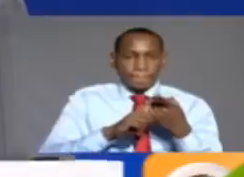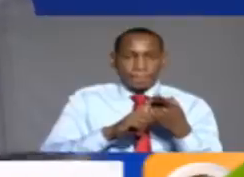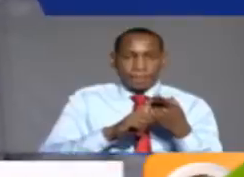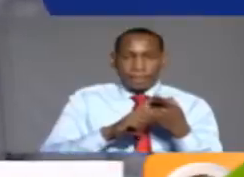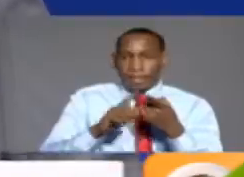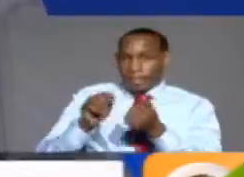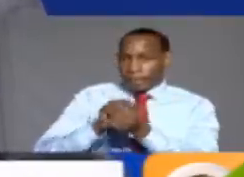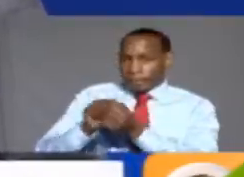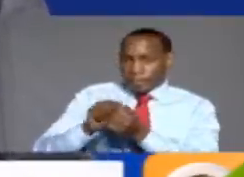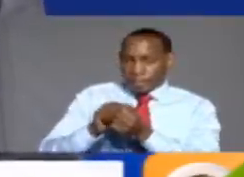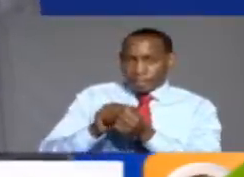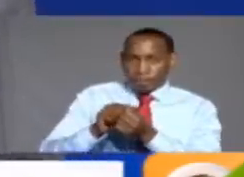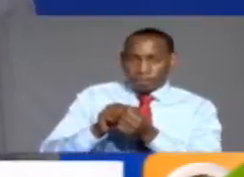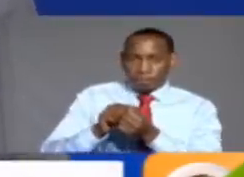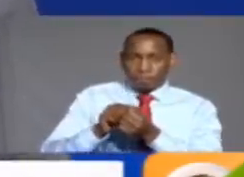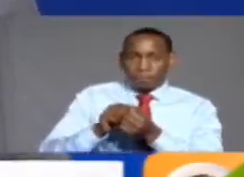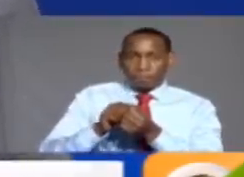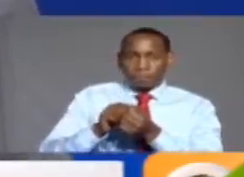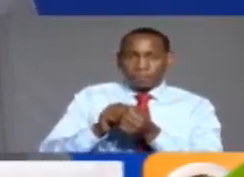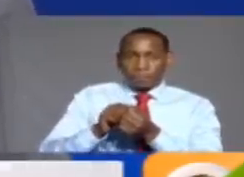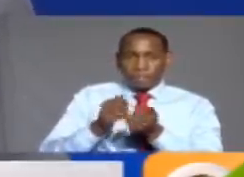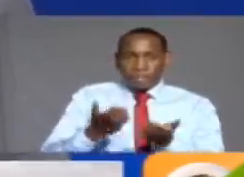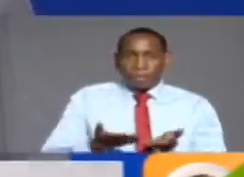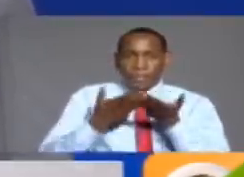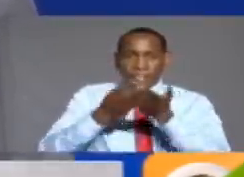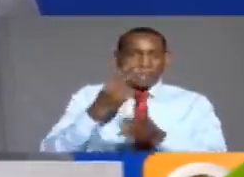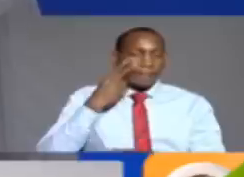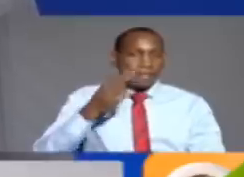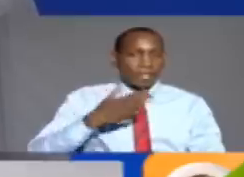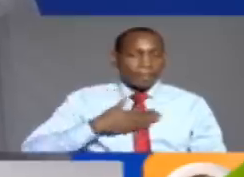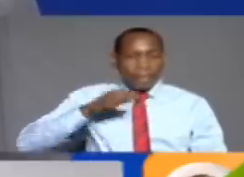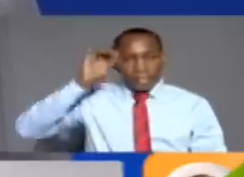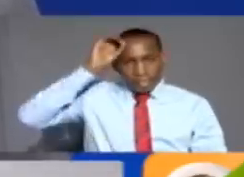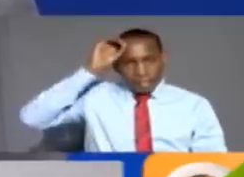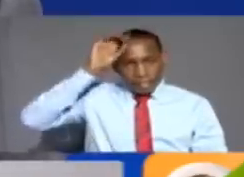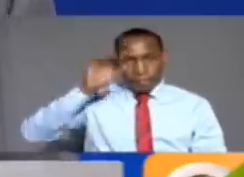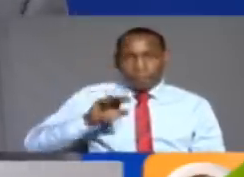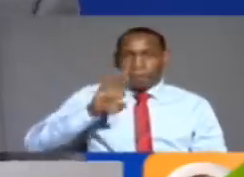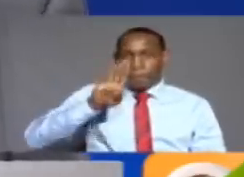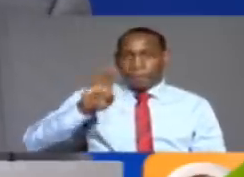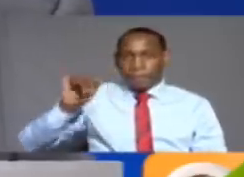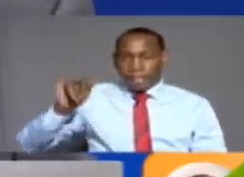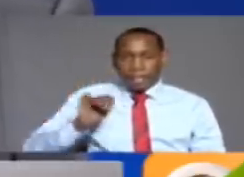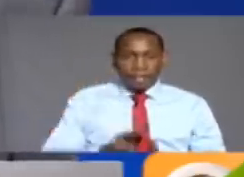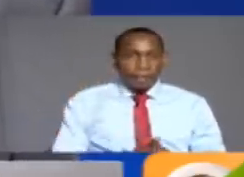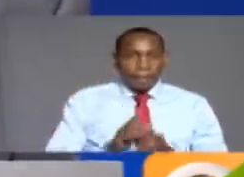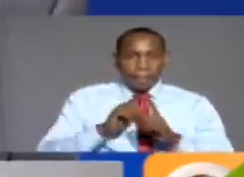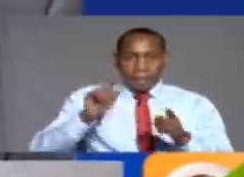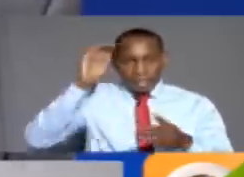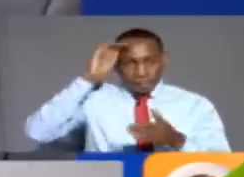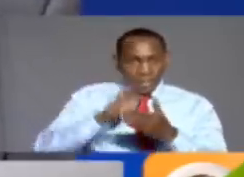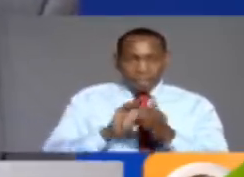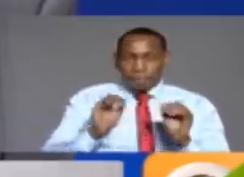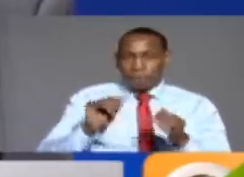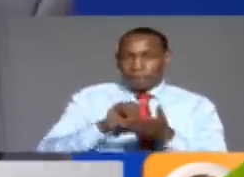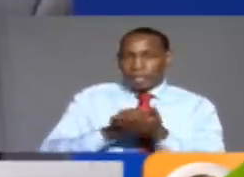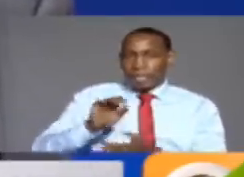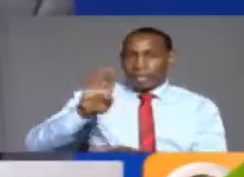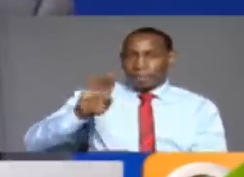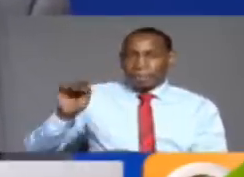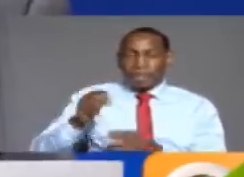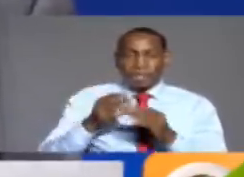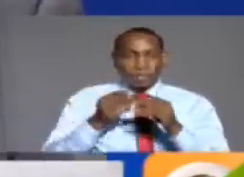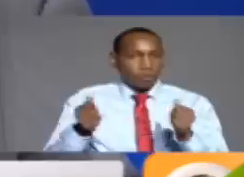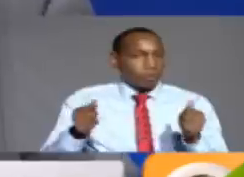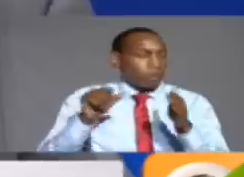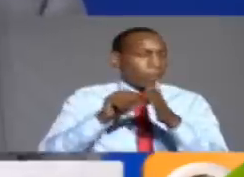Friday, like Gojiri today, I'm going to present my views in Kiambu to BBI. Mm-hmm. Yeah, mm-hmm. But I don't believe that BBI is going to solve this